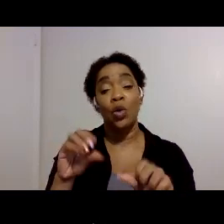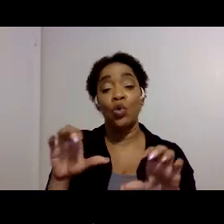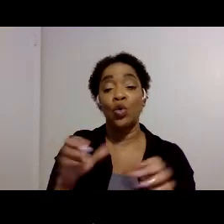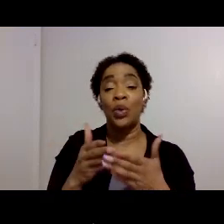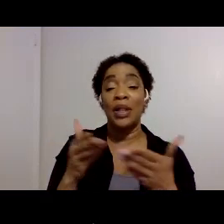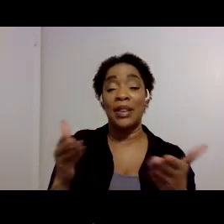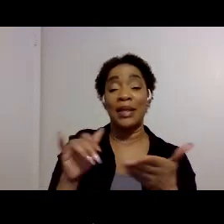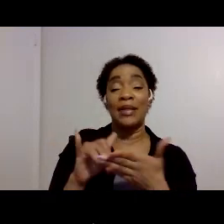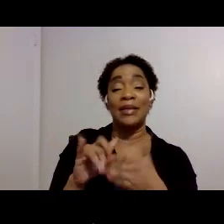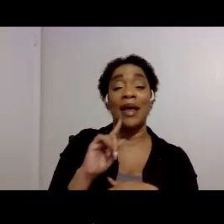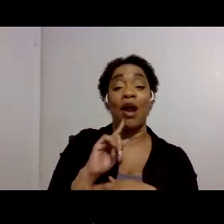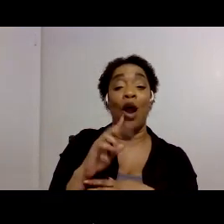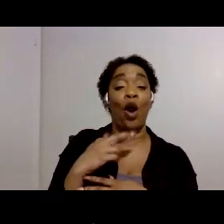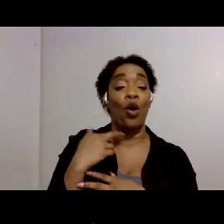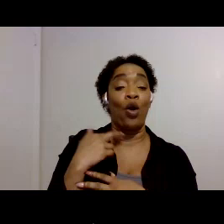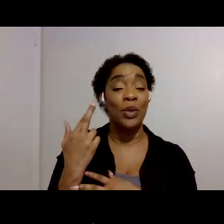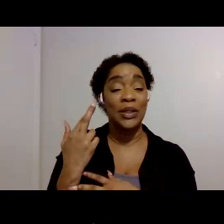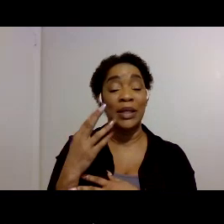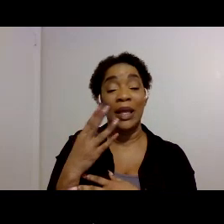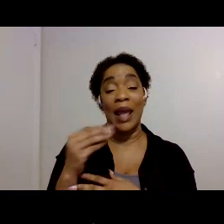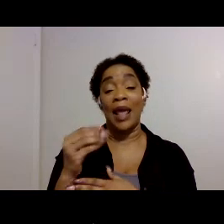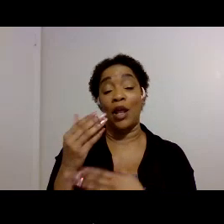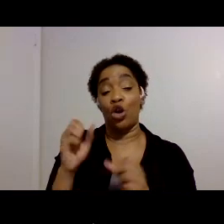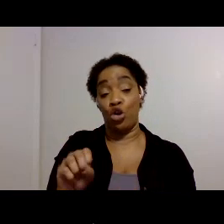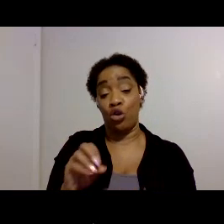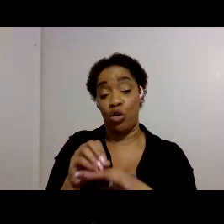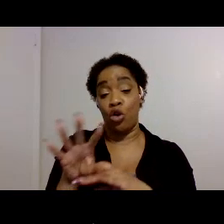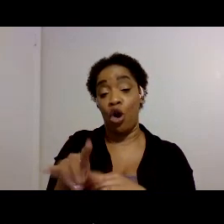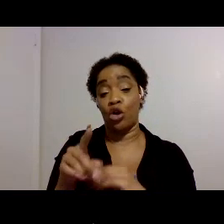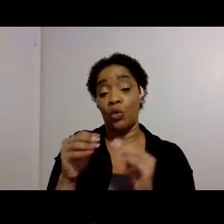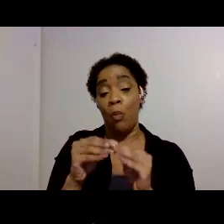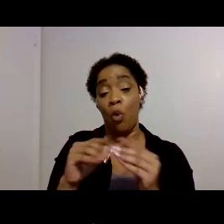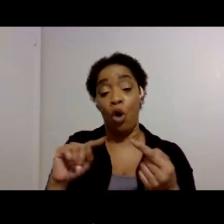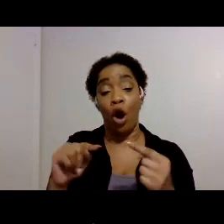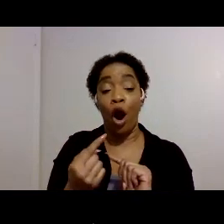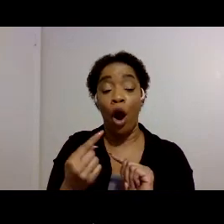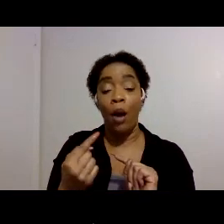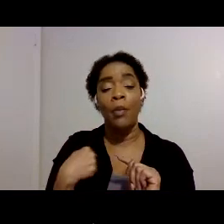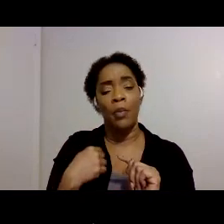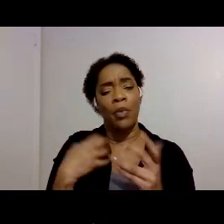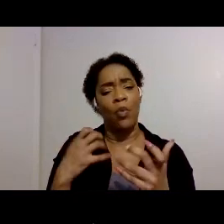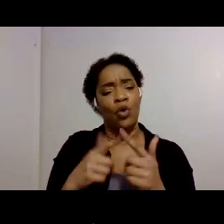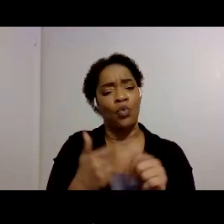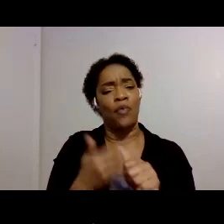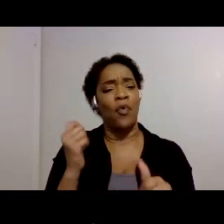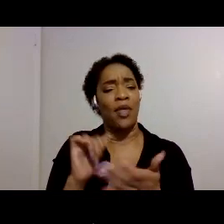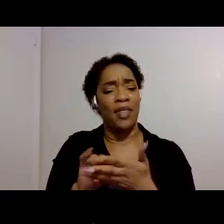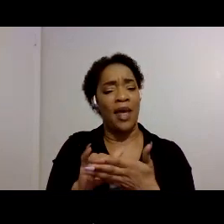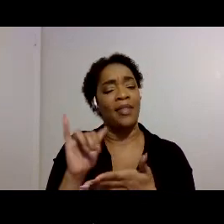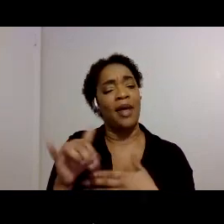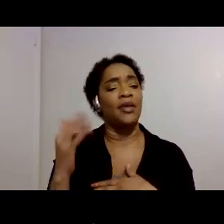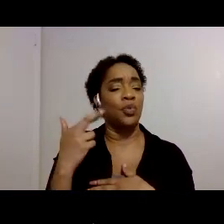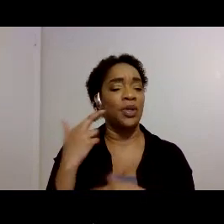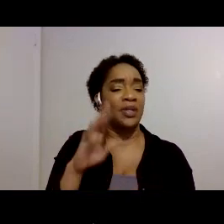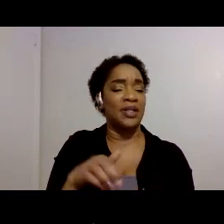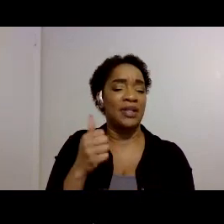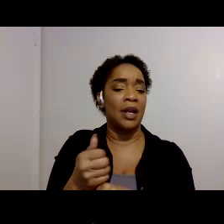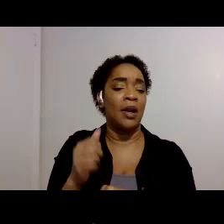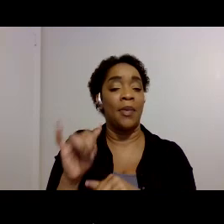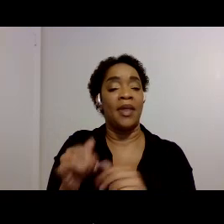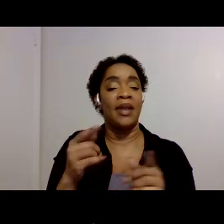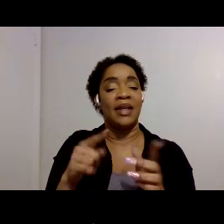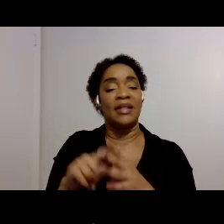could cause more damage and more harm to yourself is what we're trying to avoid by having these escape plans as well. Um,